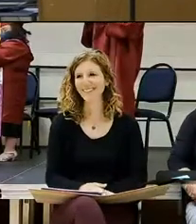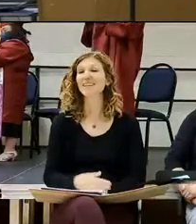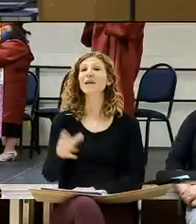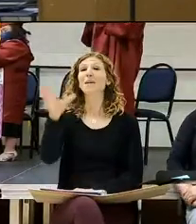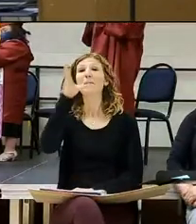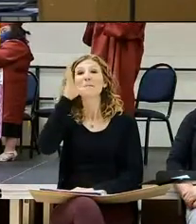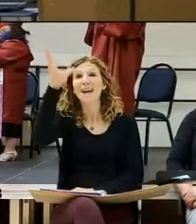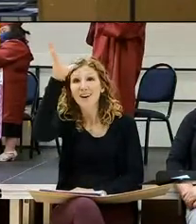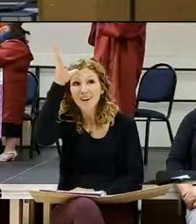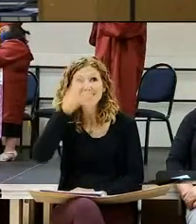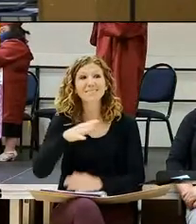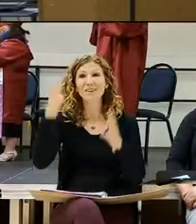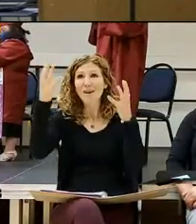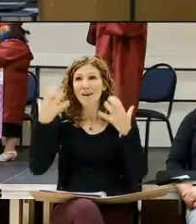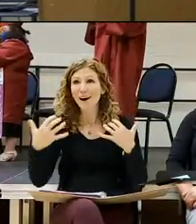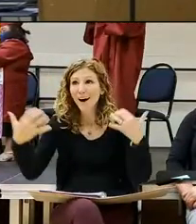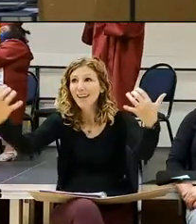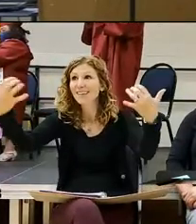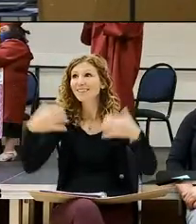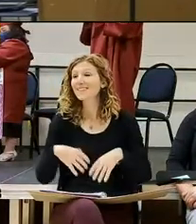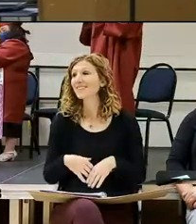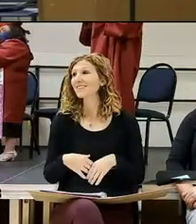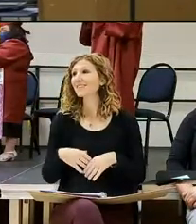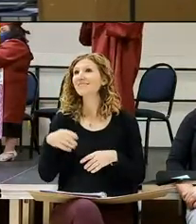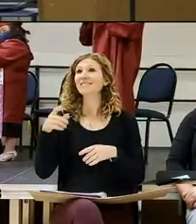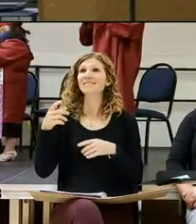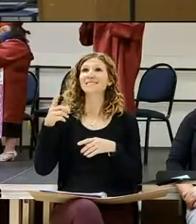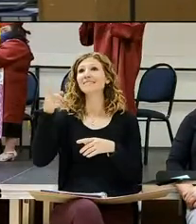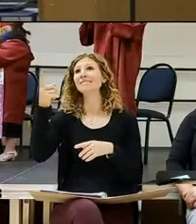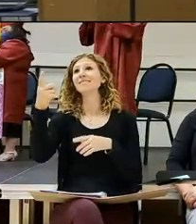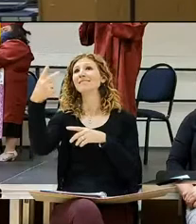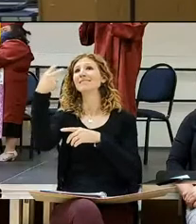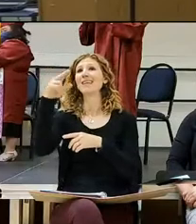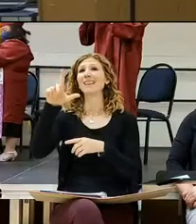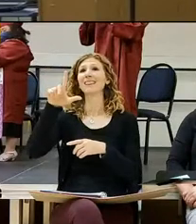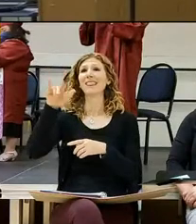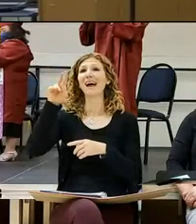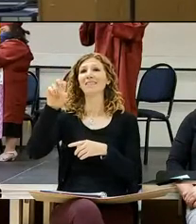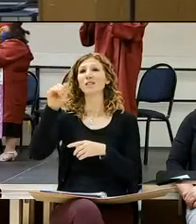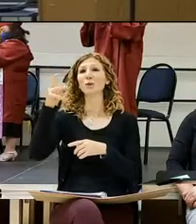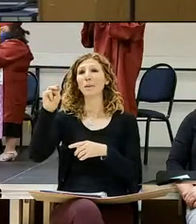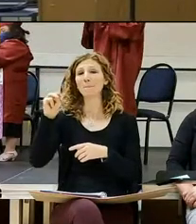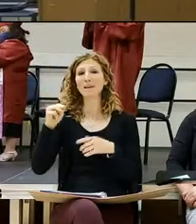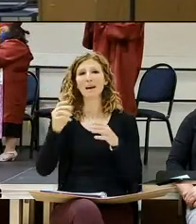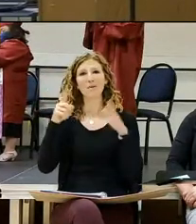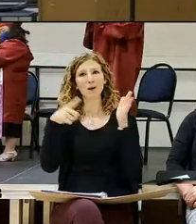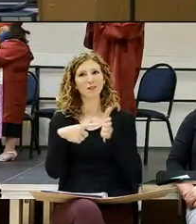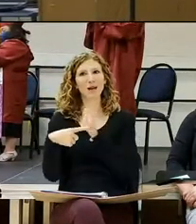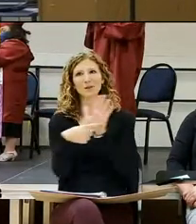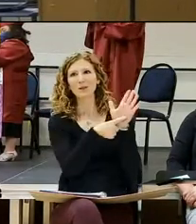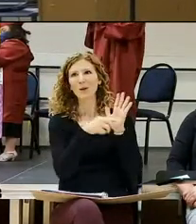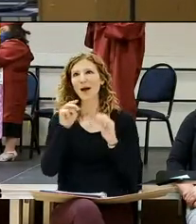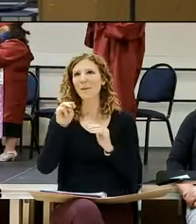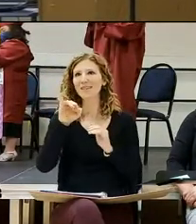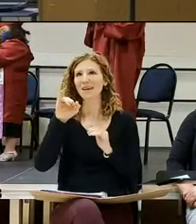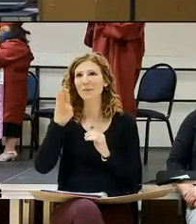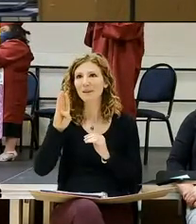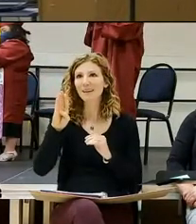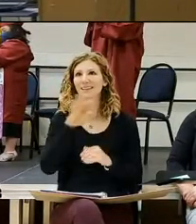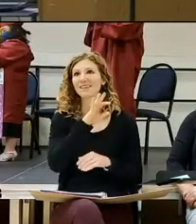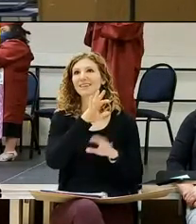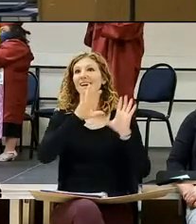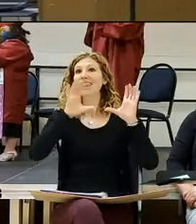Parents, audience, those that are watching and streaming, I present to you the MSAB Class